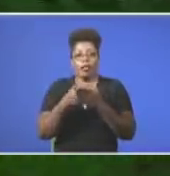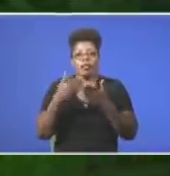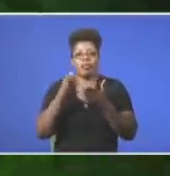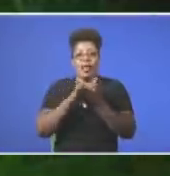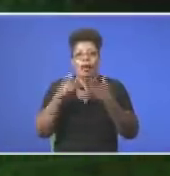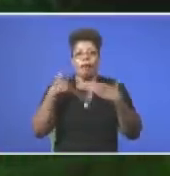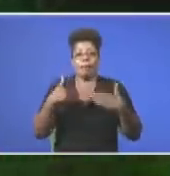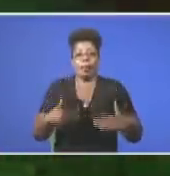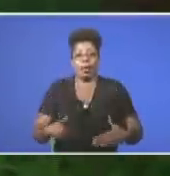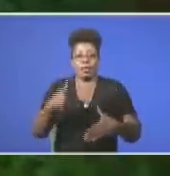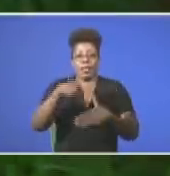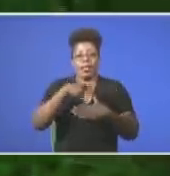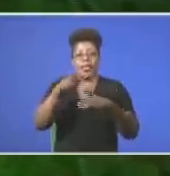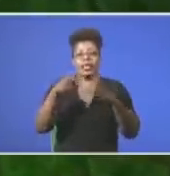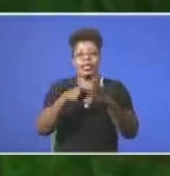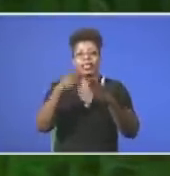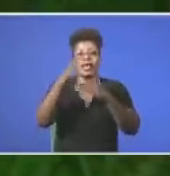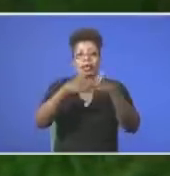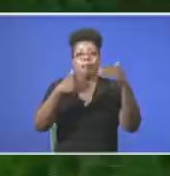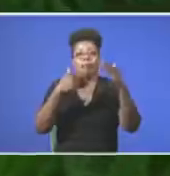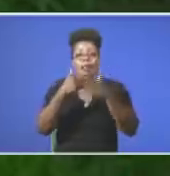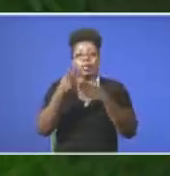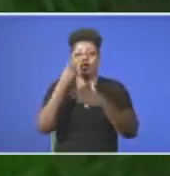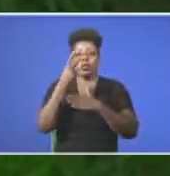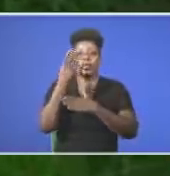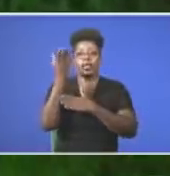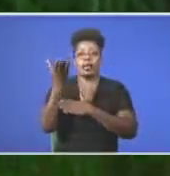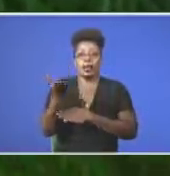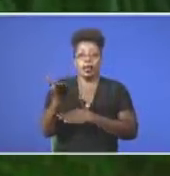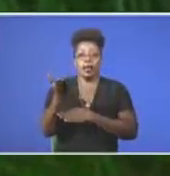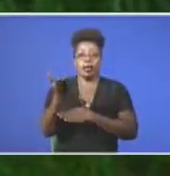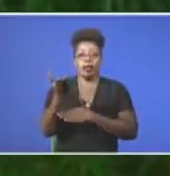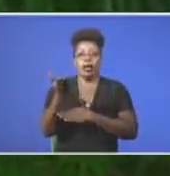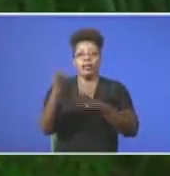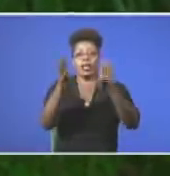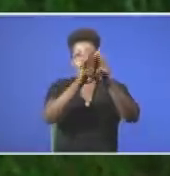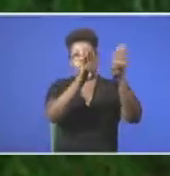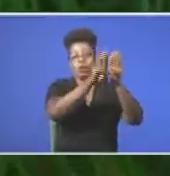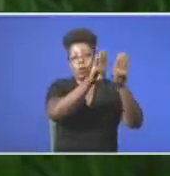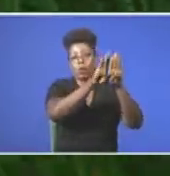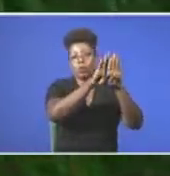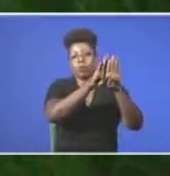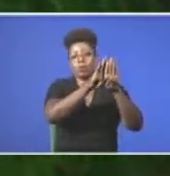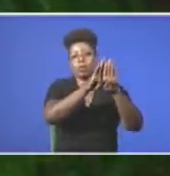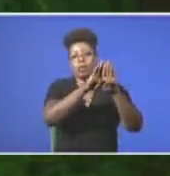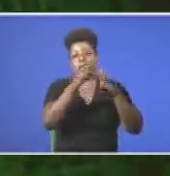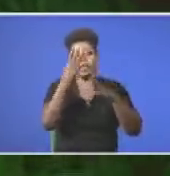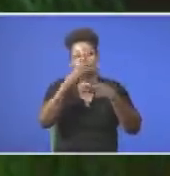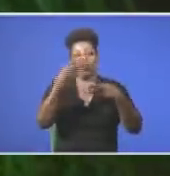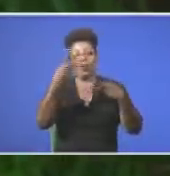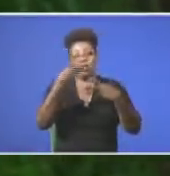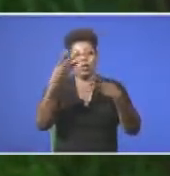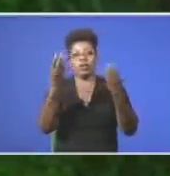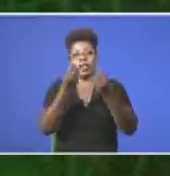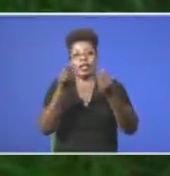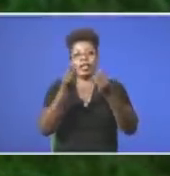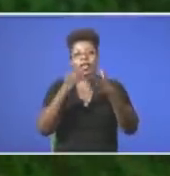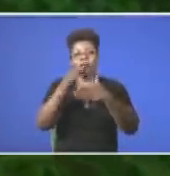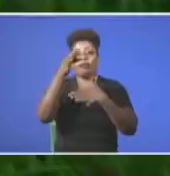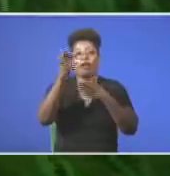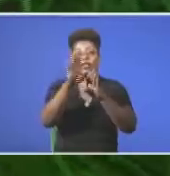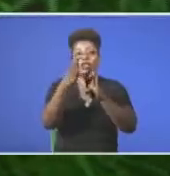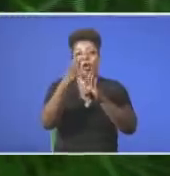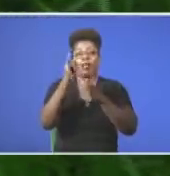is in this abandoned building right here that you can see is boarded up by the windows, and there's no front door. The police